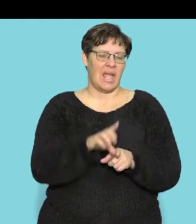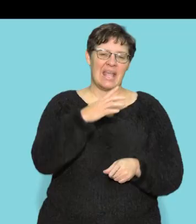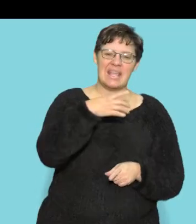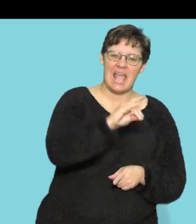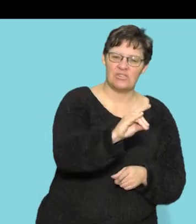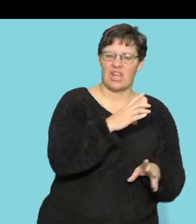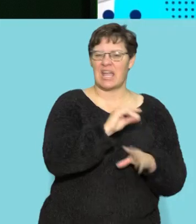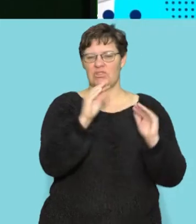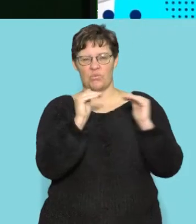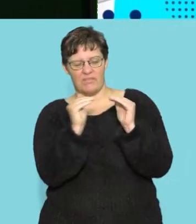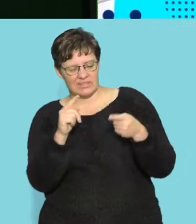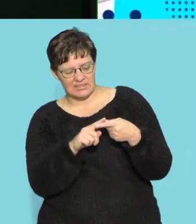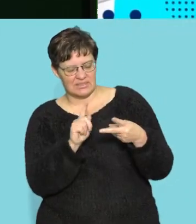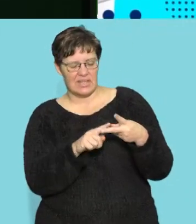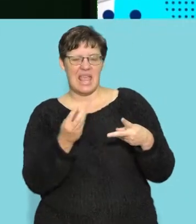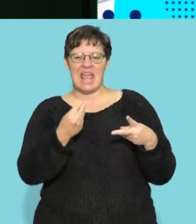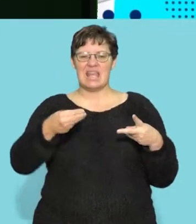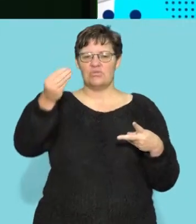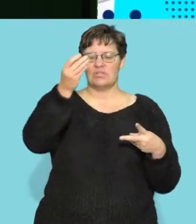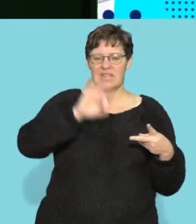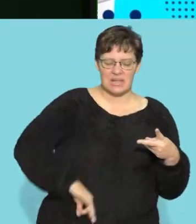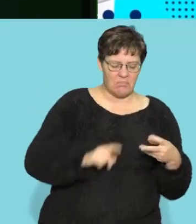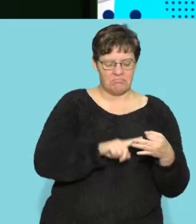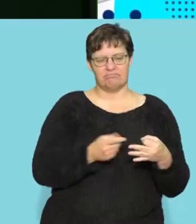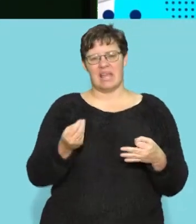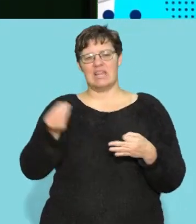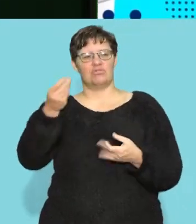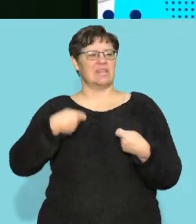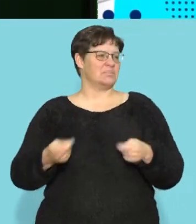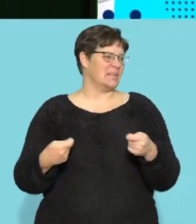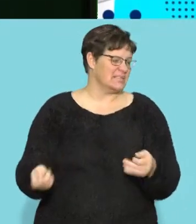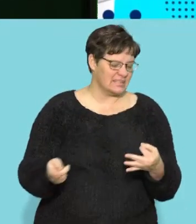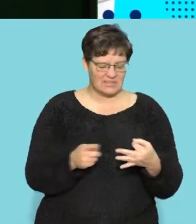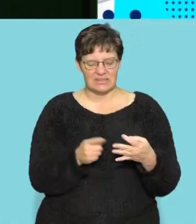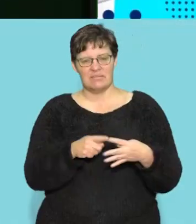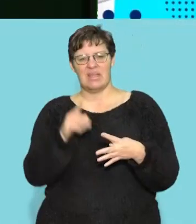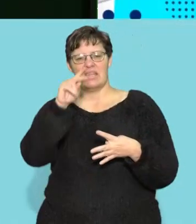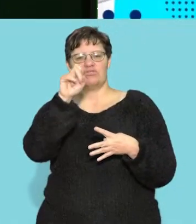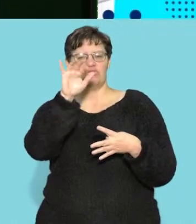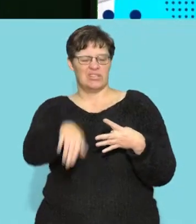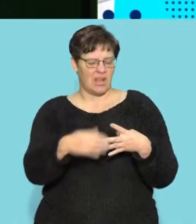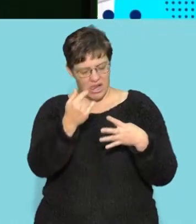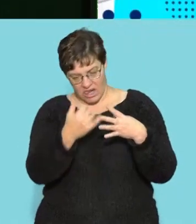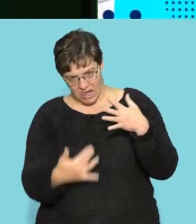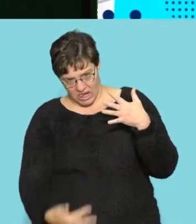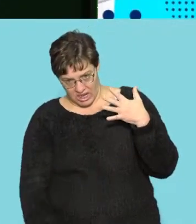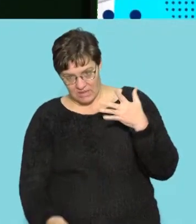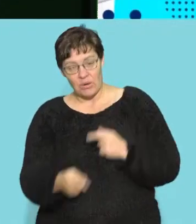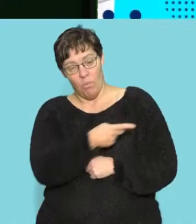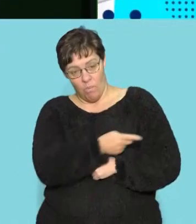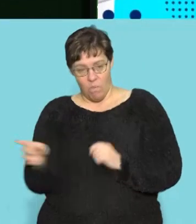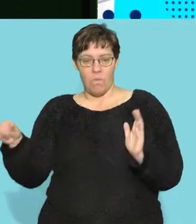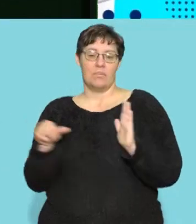cash and cash equivalents. There's your interest income, interest expense. There's your inventories. So all of